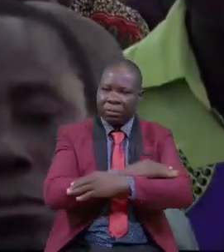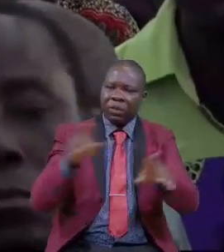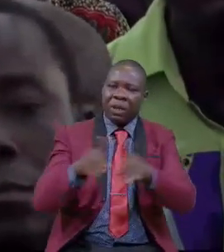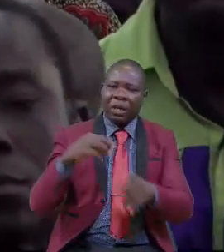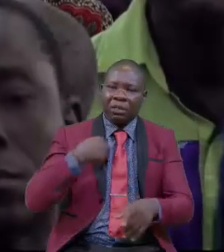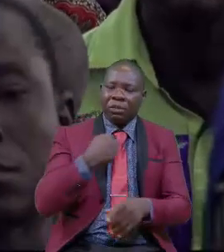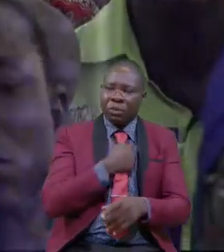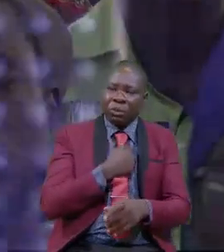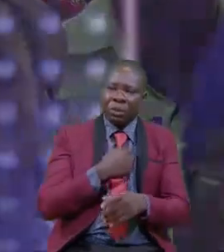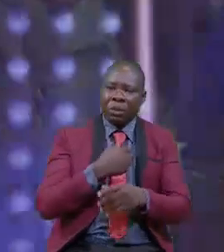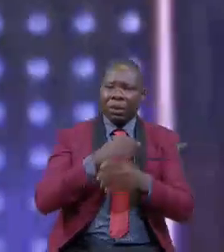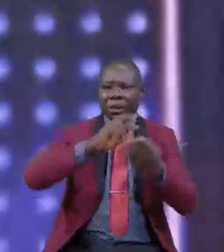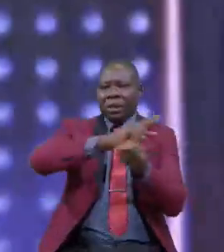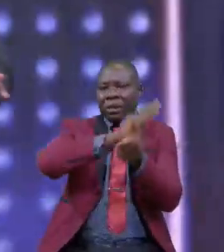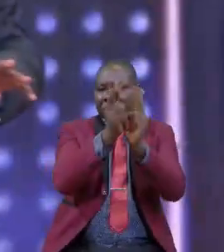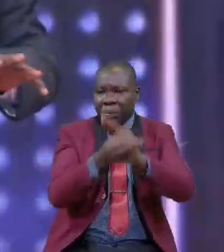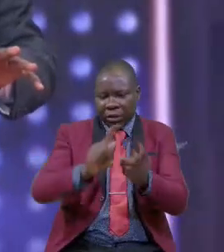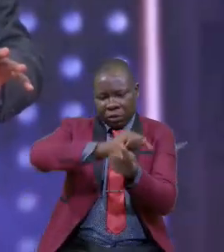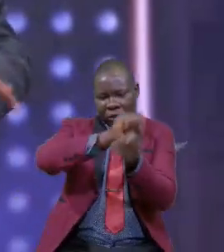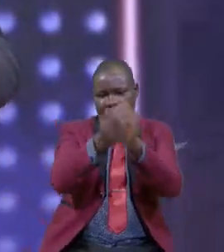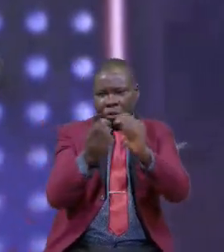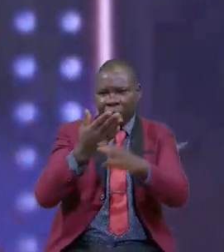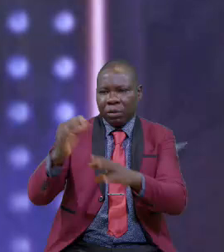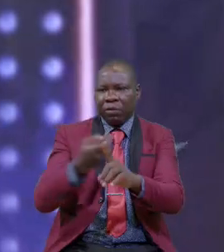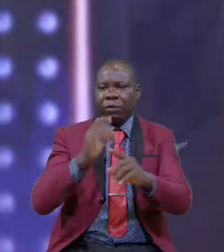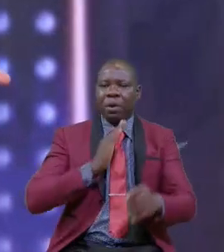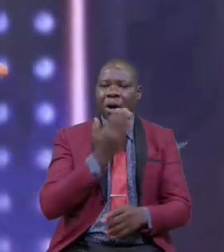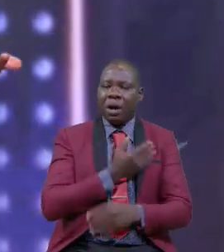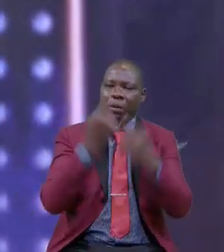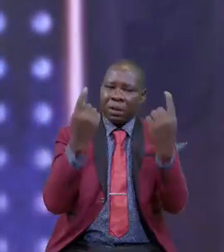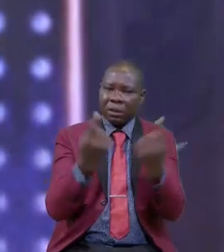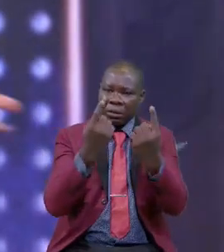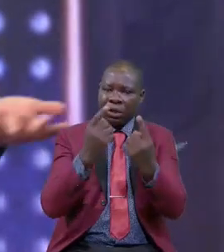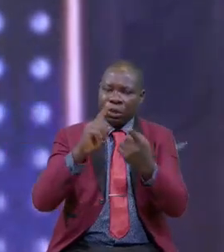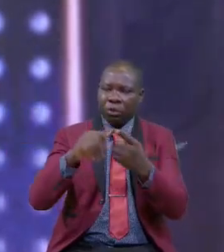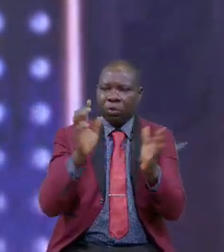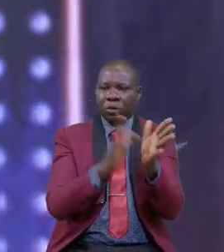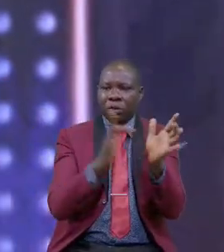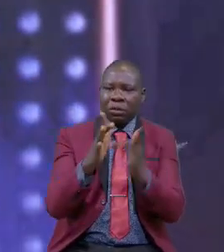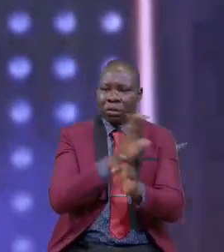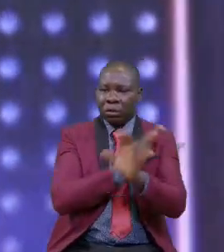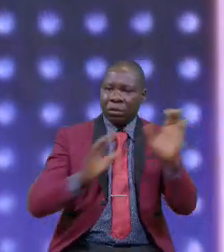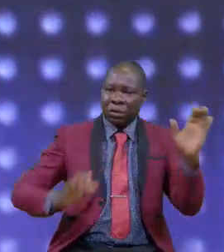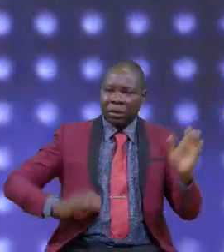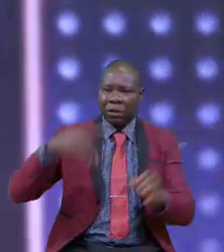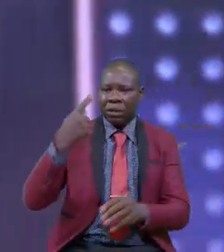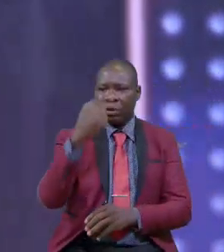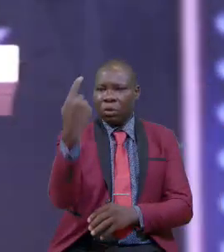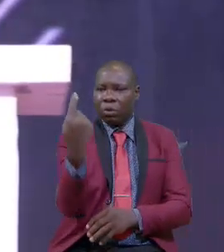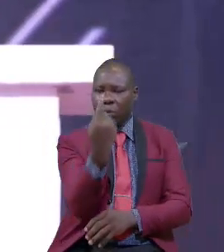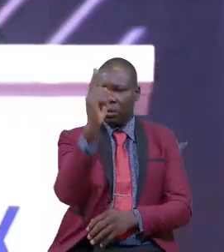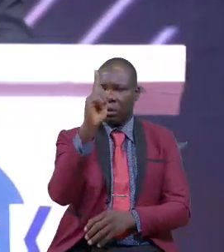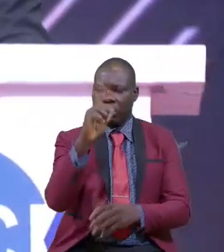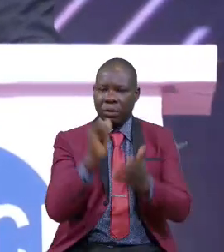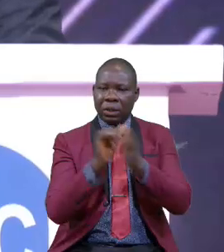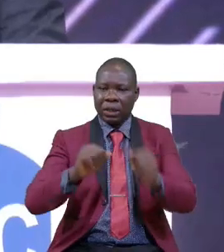to the Savior Jesus Christ, the only one that can save, the only one that can forgive, the only one that can give